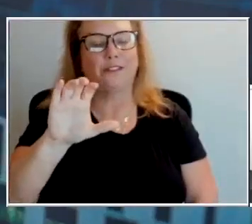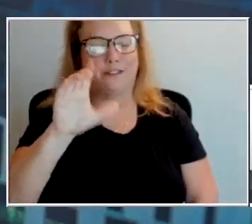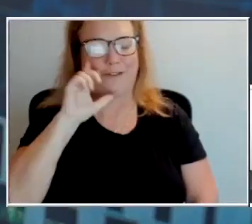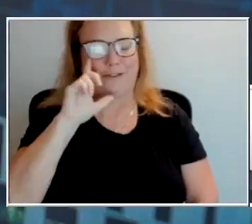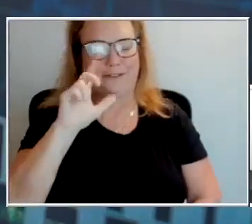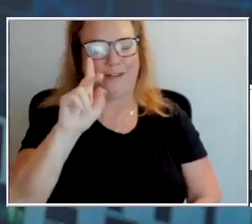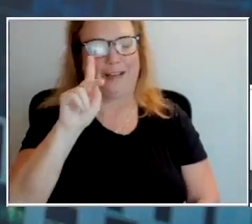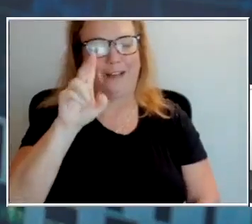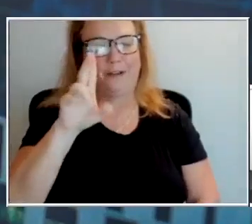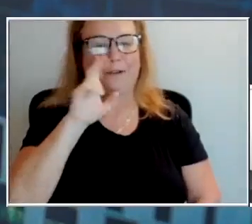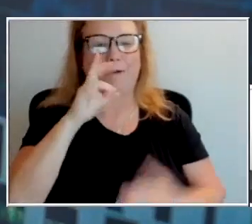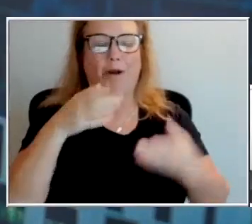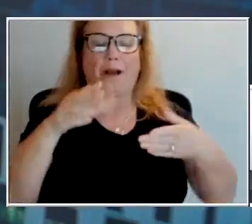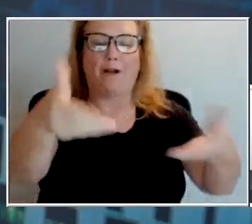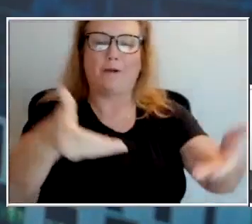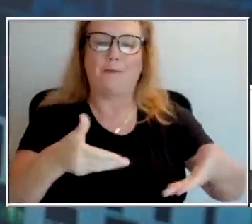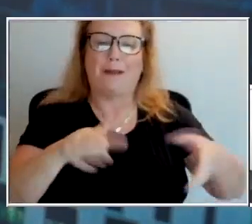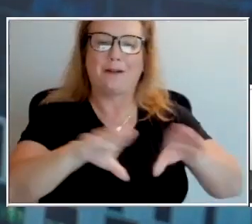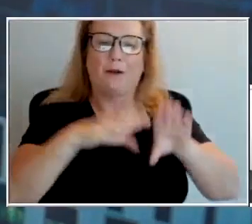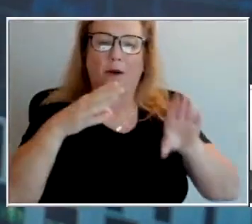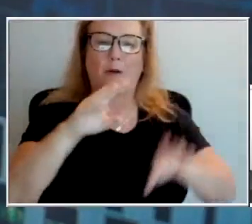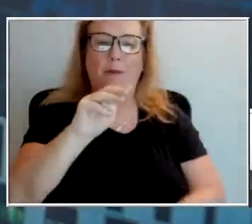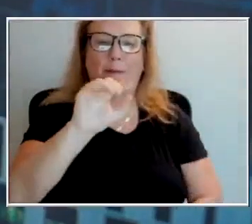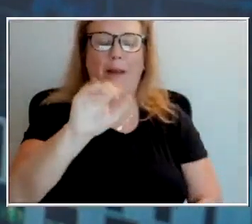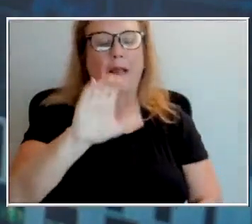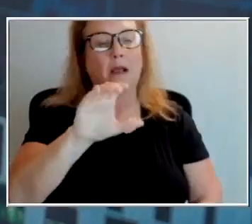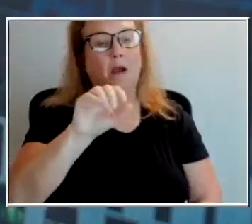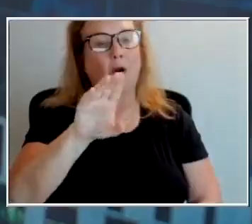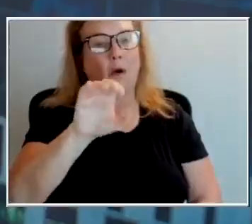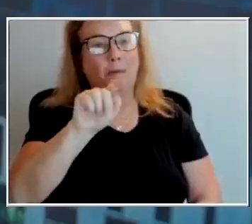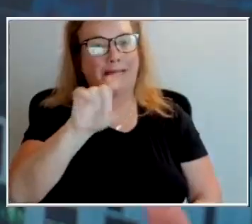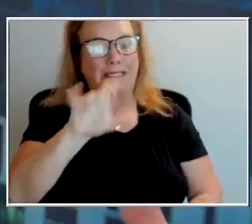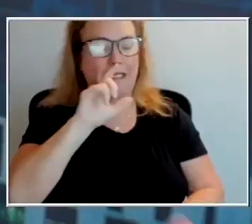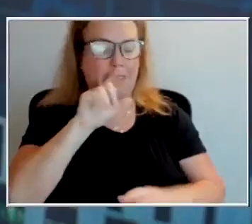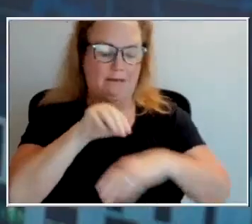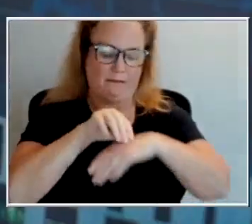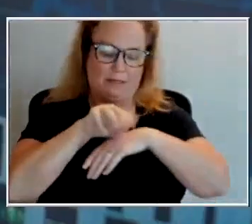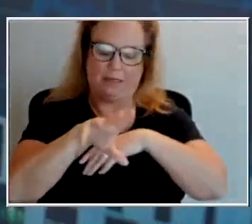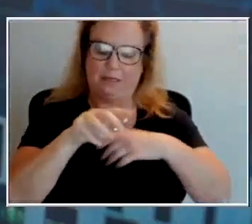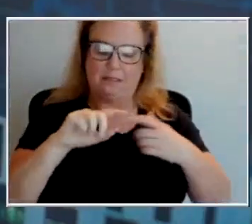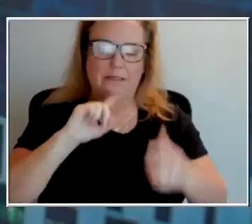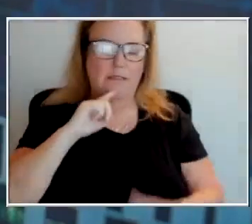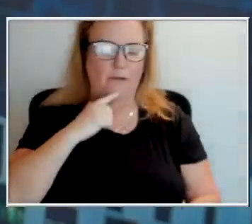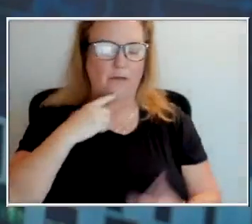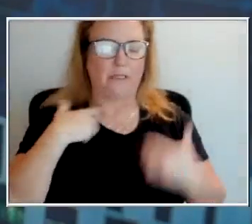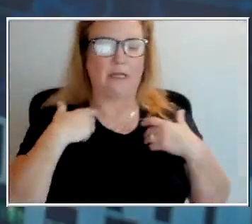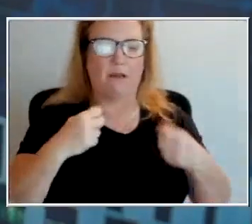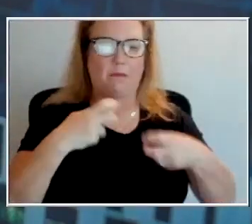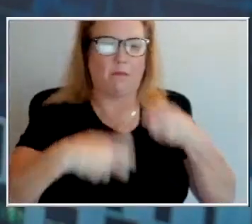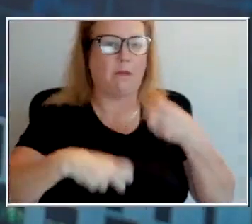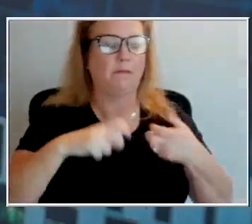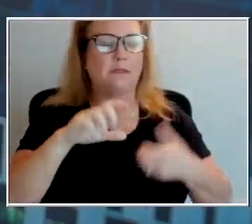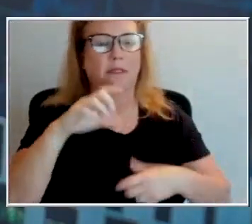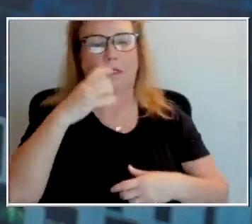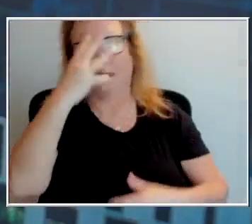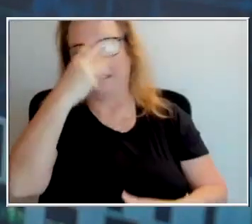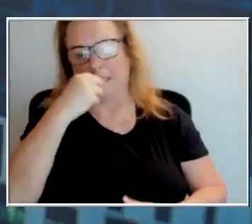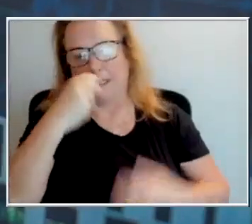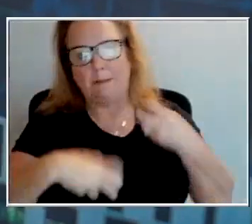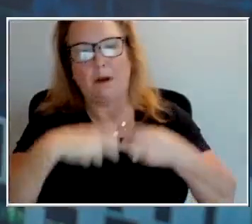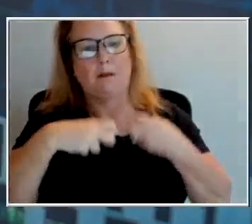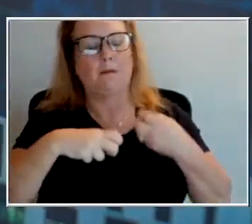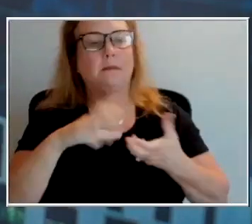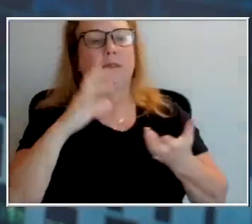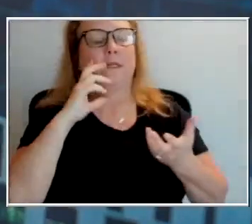to Open Mics with Dr. Stites. Obesity can lead to serious health problems, whether it's heart disease, diabetes, sleep apnea, and yes,